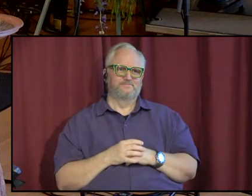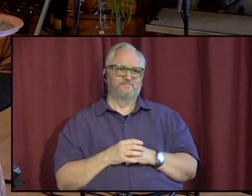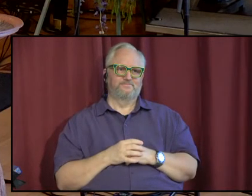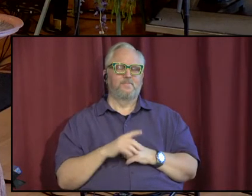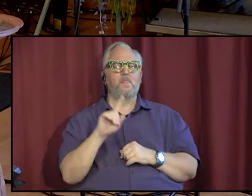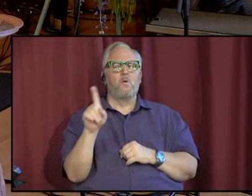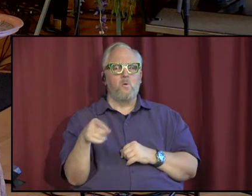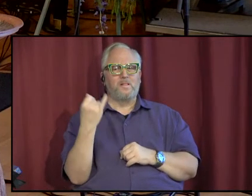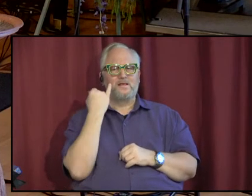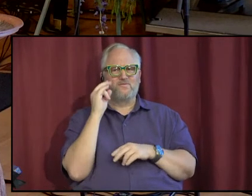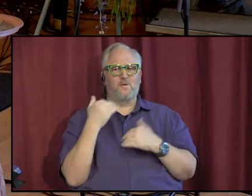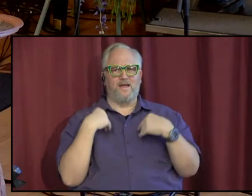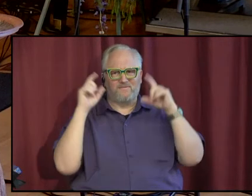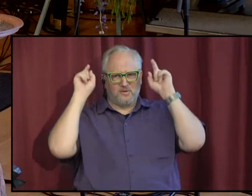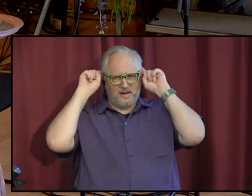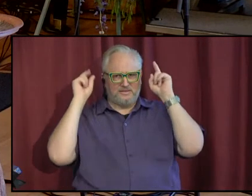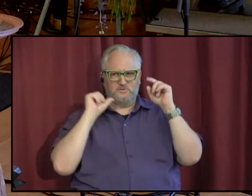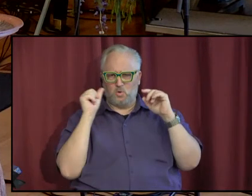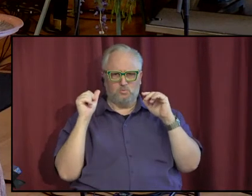Only if you have hearing aids.